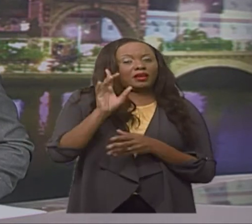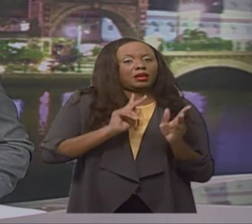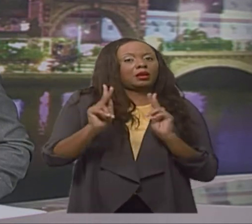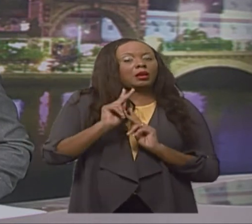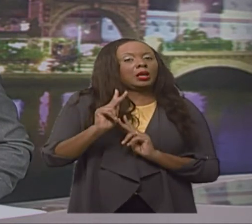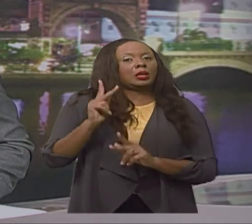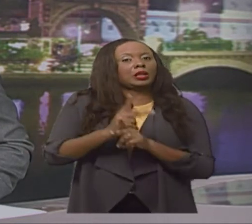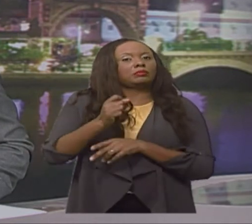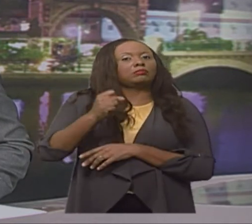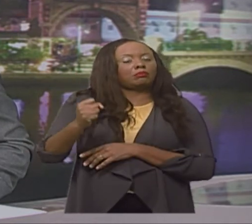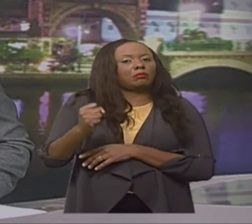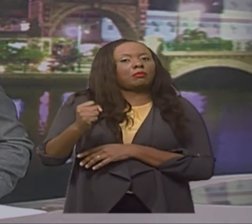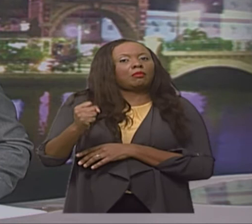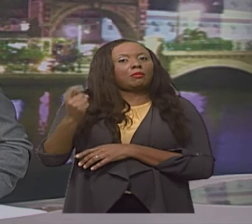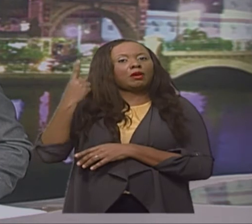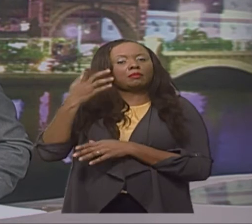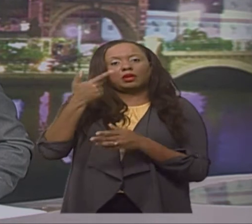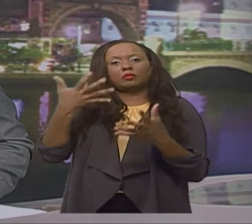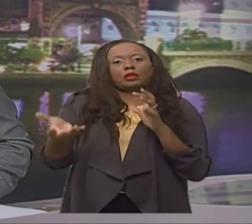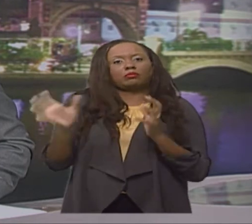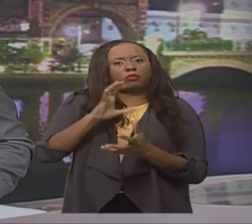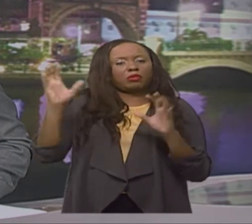to investigations into a threat to disrupt carnival.